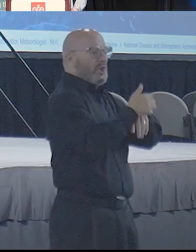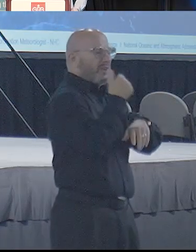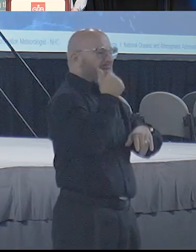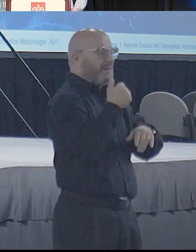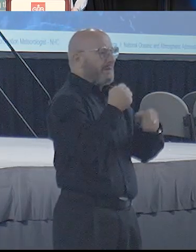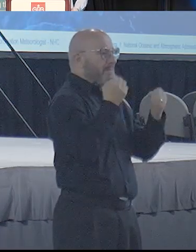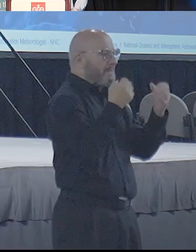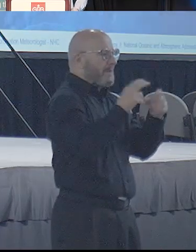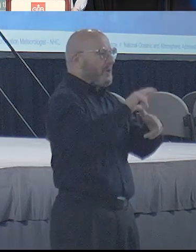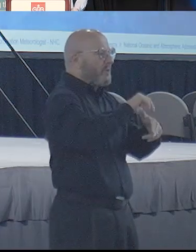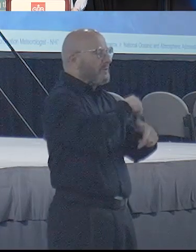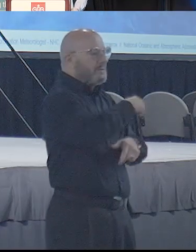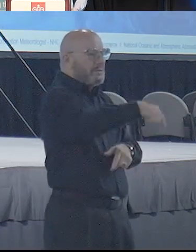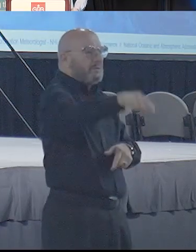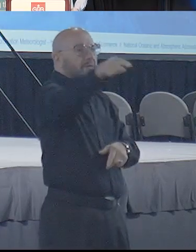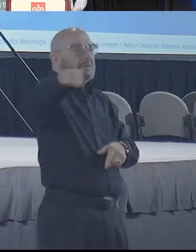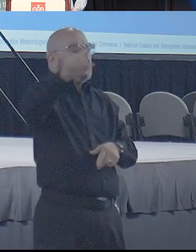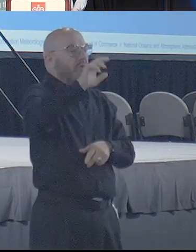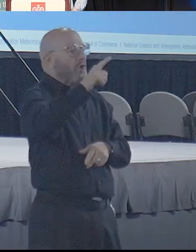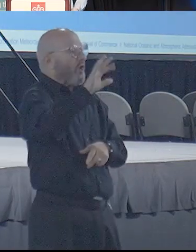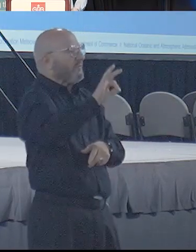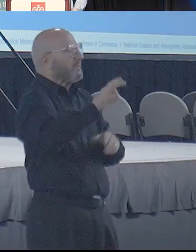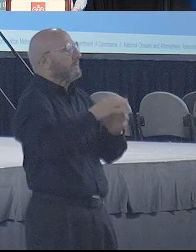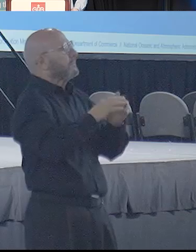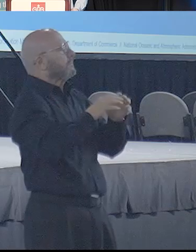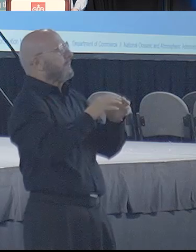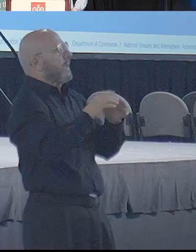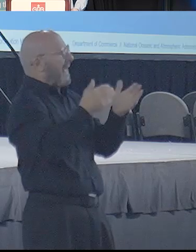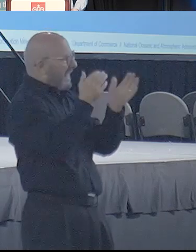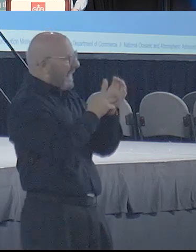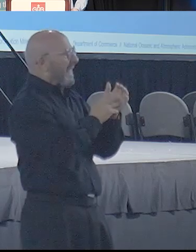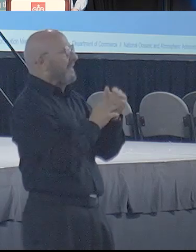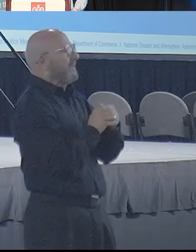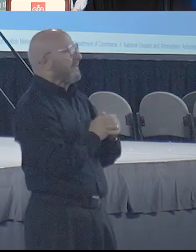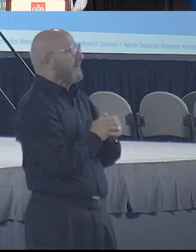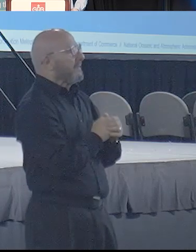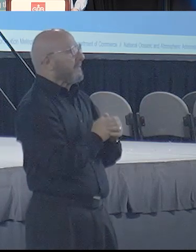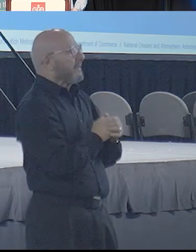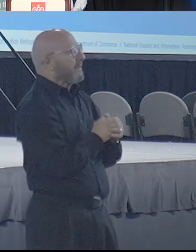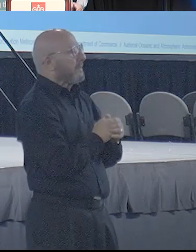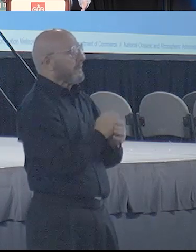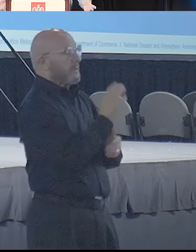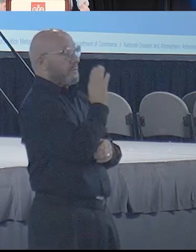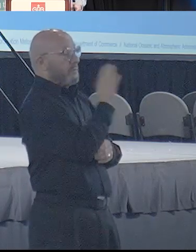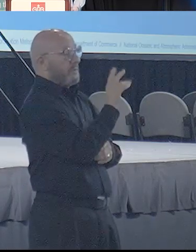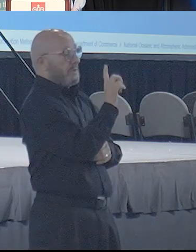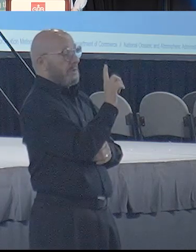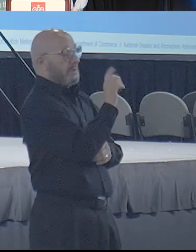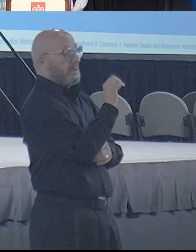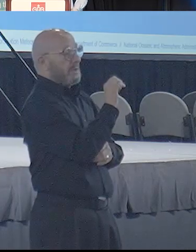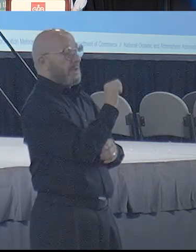making landfall along the Gulf Coast again. Well, as I showed you with the direct deaths